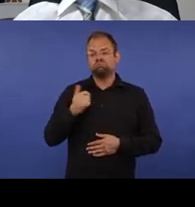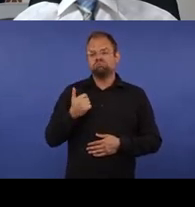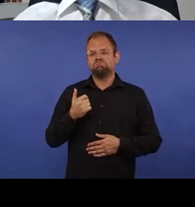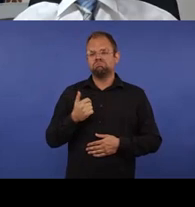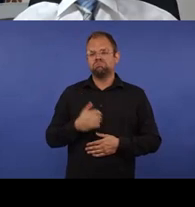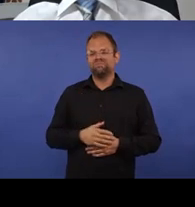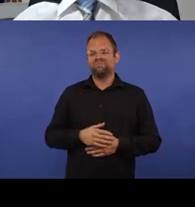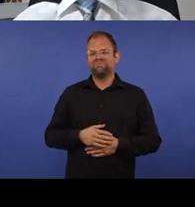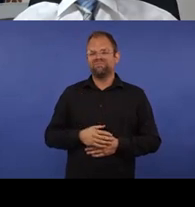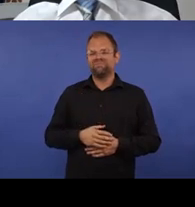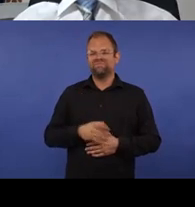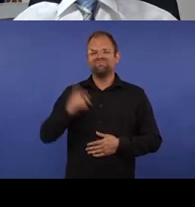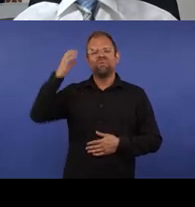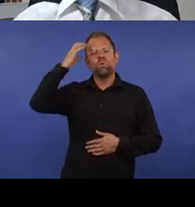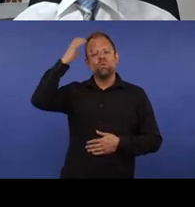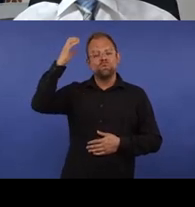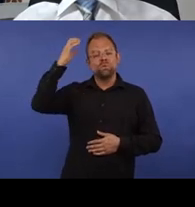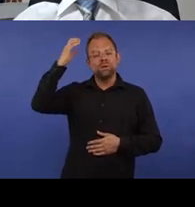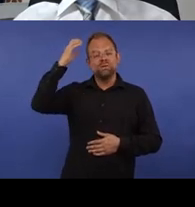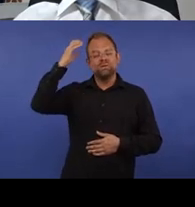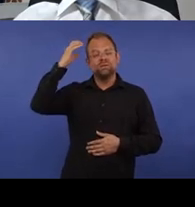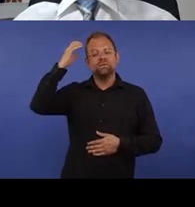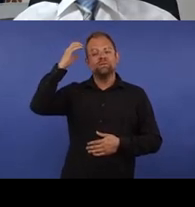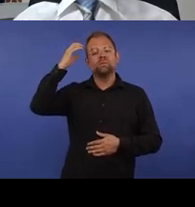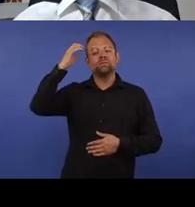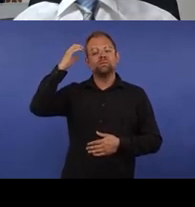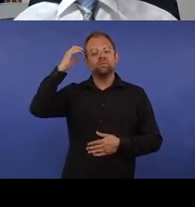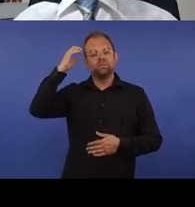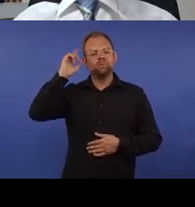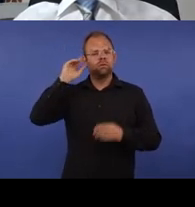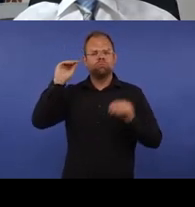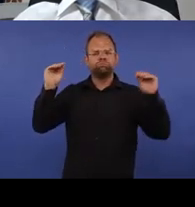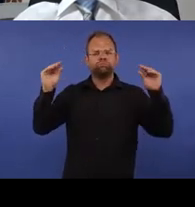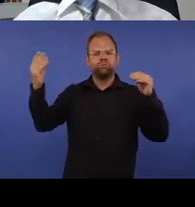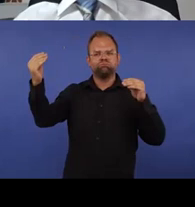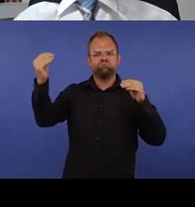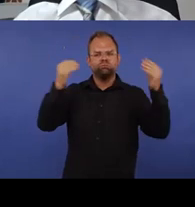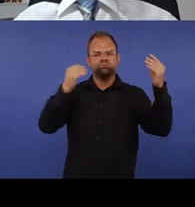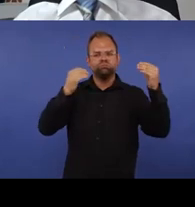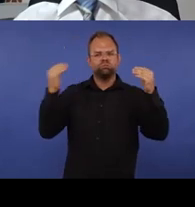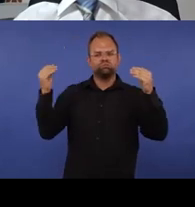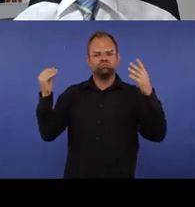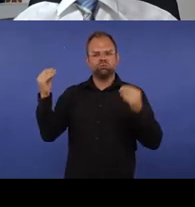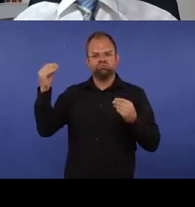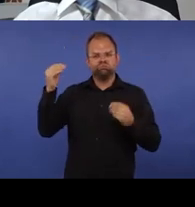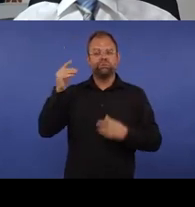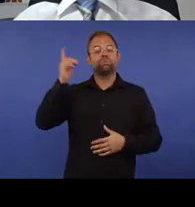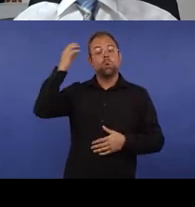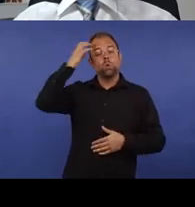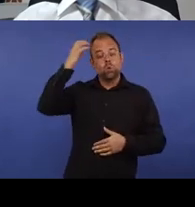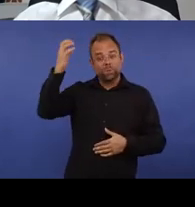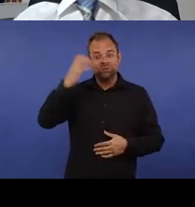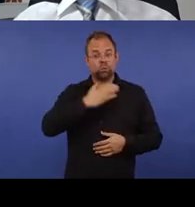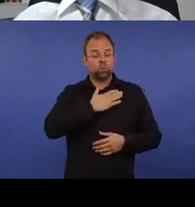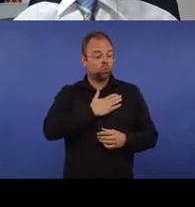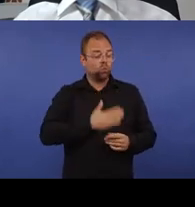la pandemia, Based on the los lessons gobiernos learned during deben the pandemic, invertir urgentemente en governments planes de must urgently acción y invest in desinstitucionalización